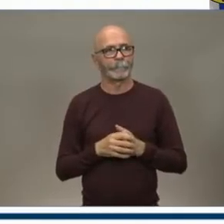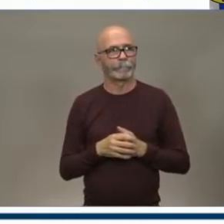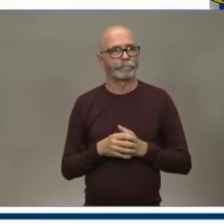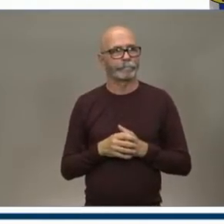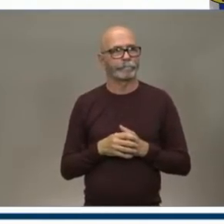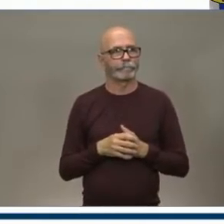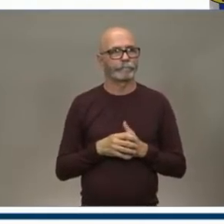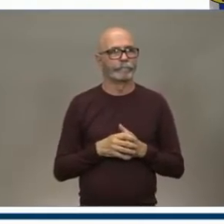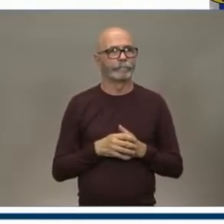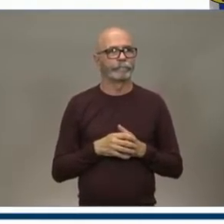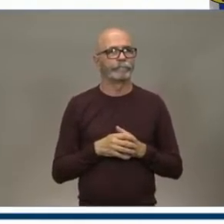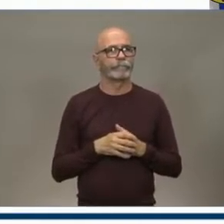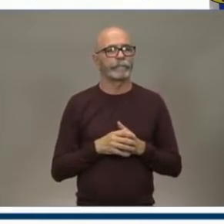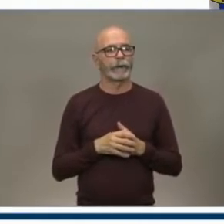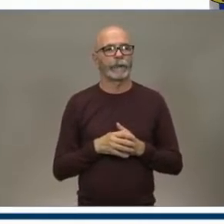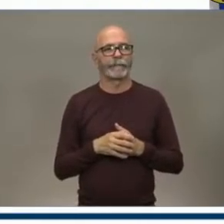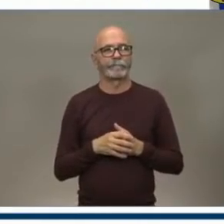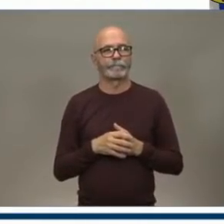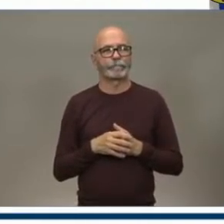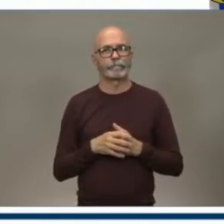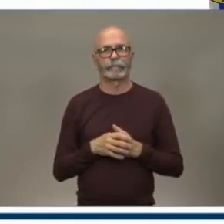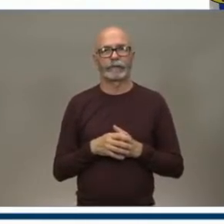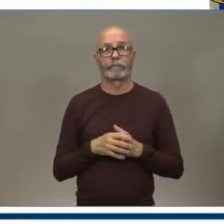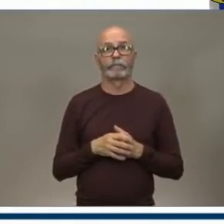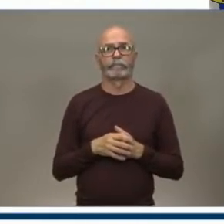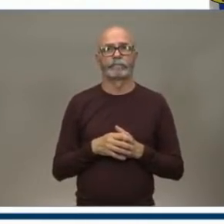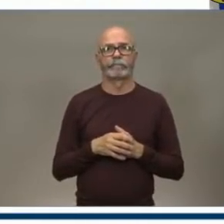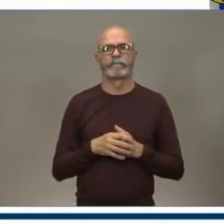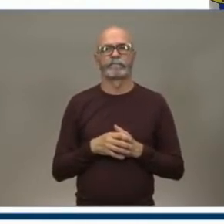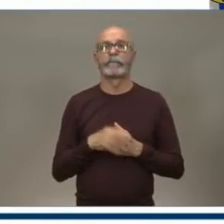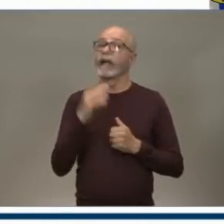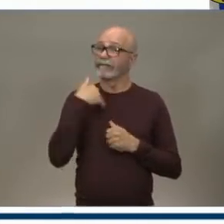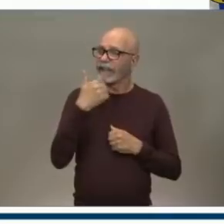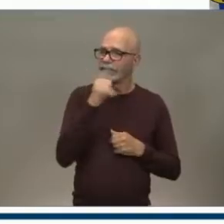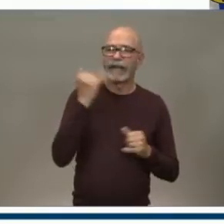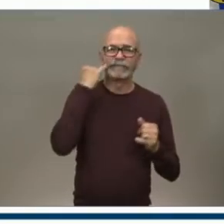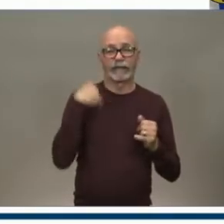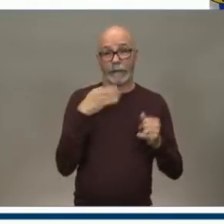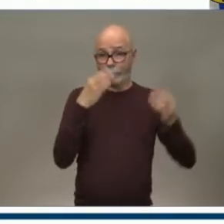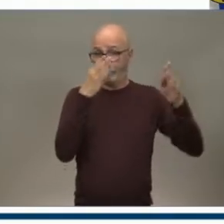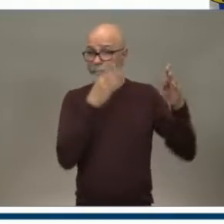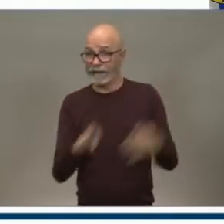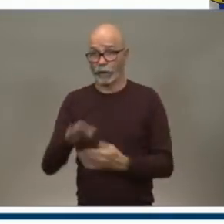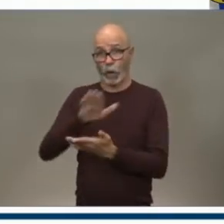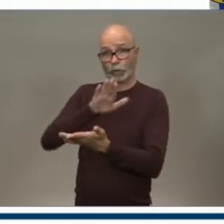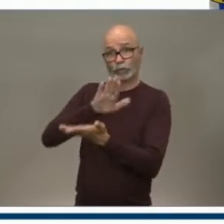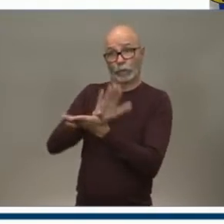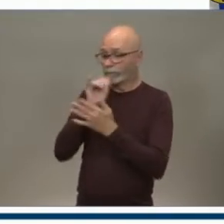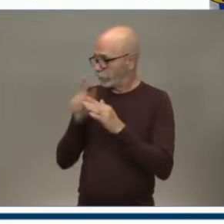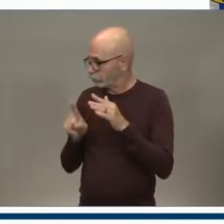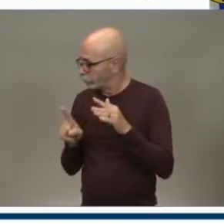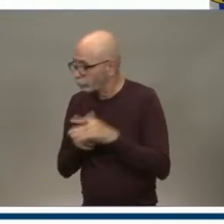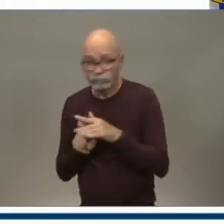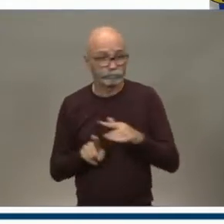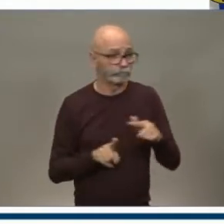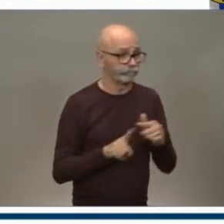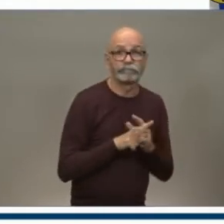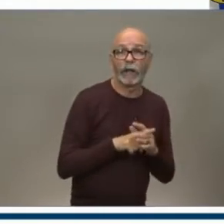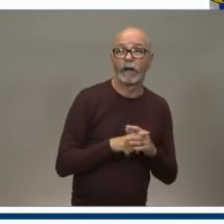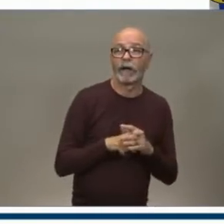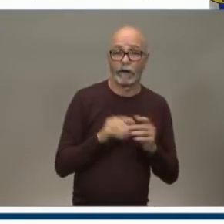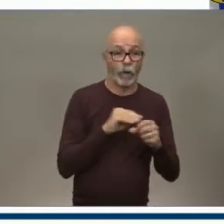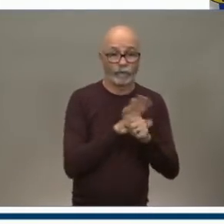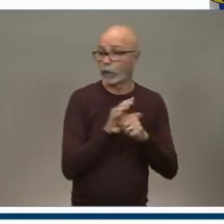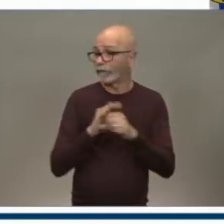the plans for schools. Now that we've actually seen a case of COVID in schools, and I know that you guys said close contacts